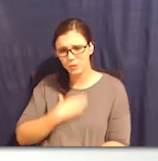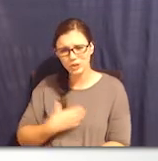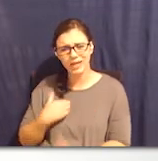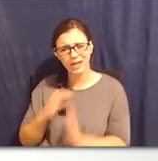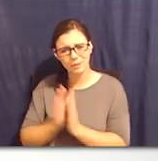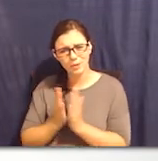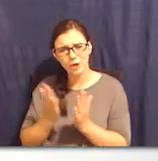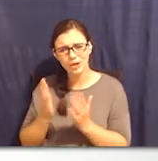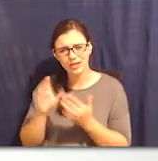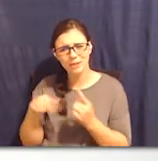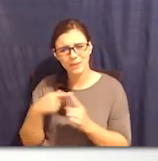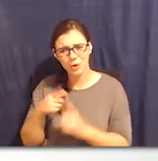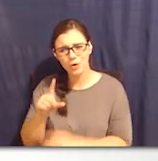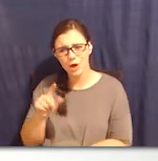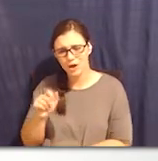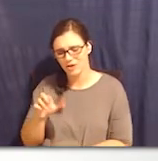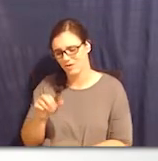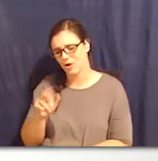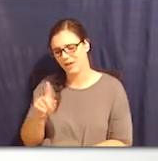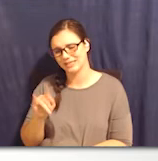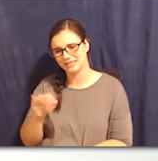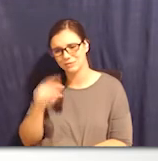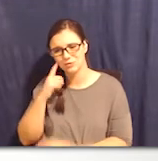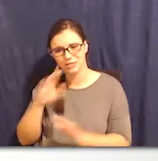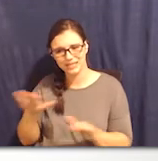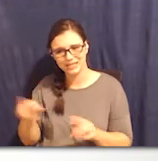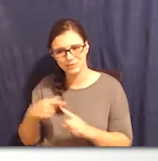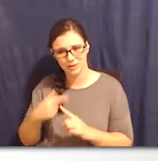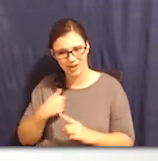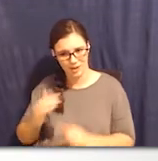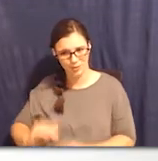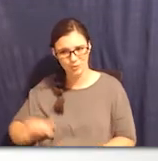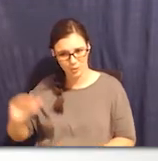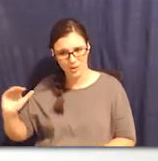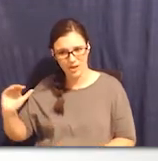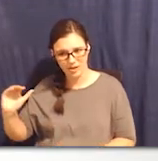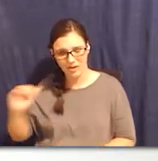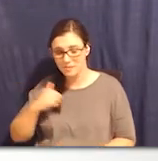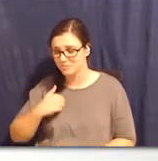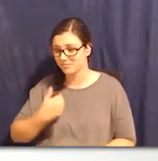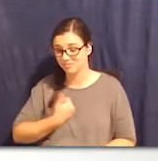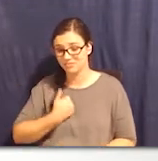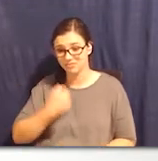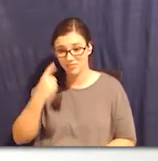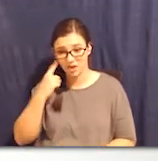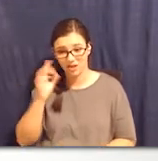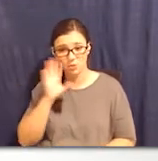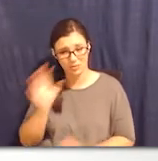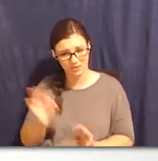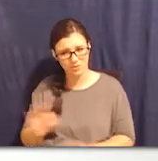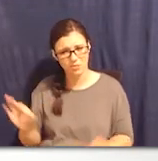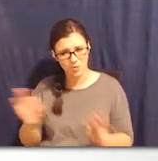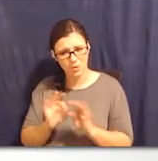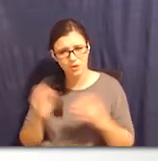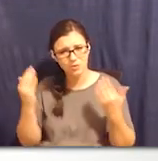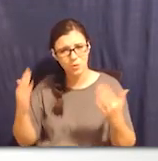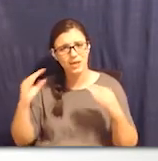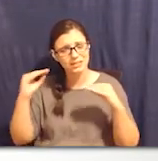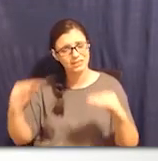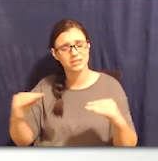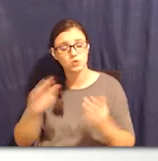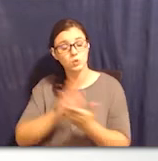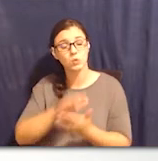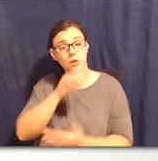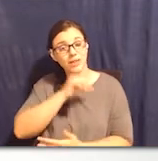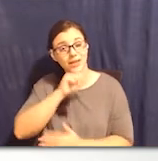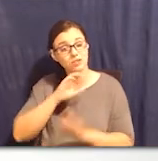My mother said that she wished there was a book on autism for children when I was growing up. And I myself thought that it would